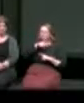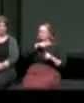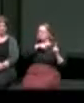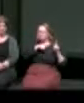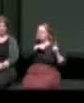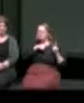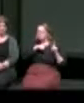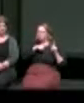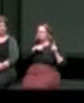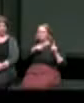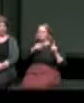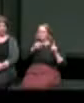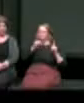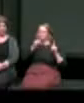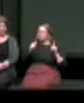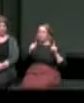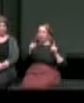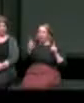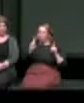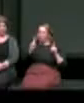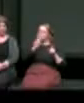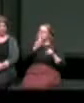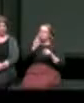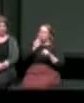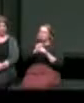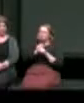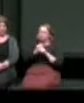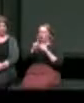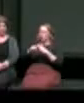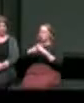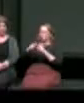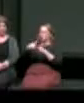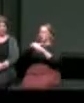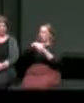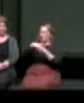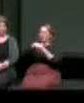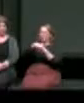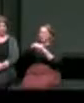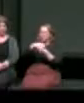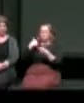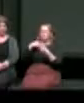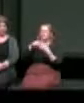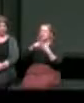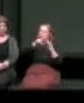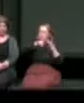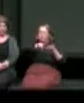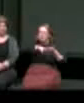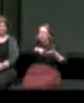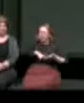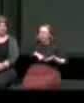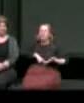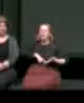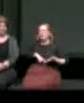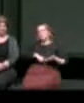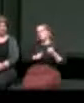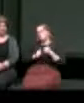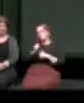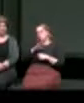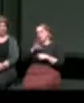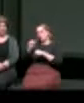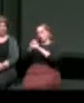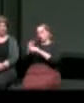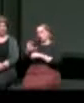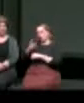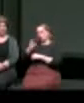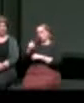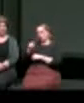told us that it wasn't in its original location. So then we started researching, and with some research, this was mostly my colleague Charlotte